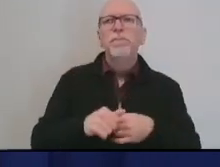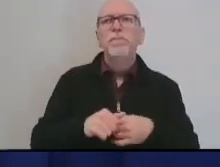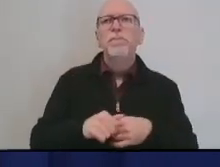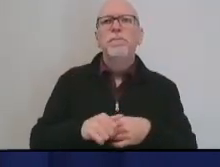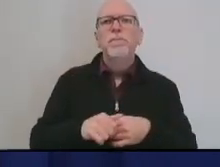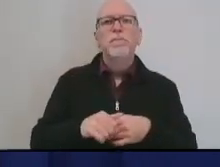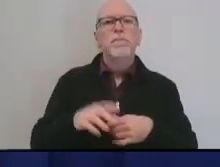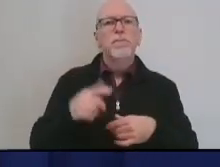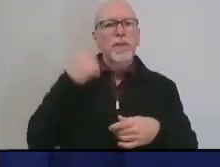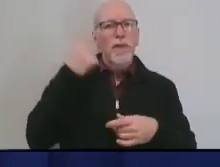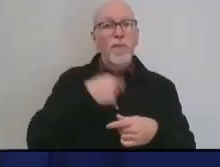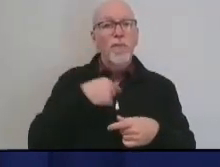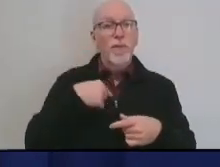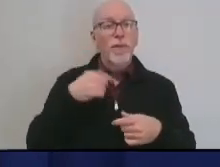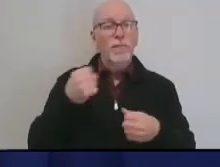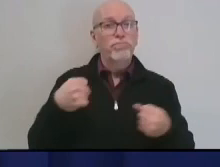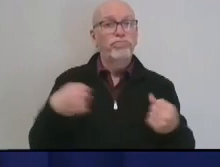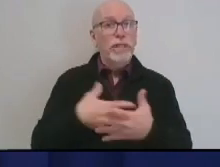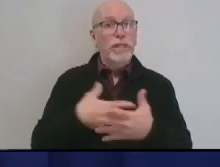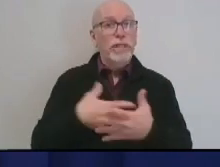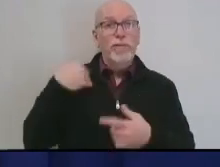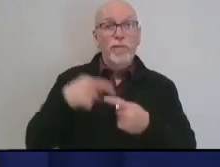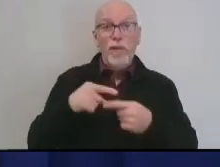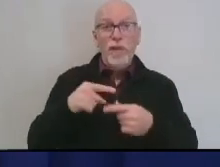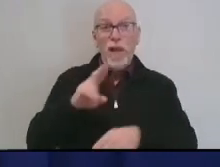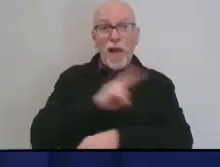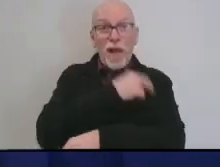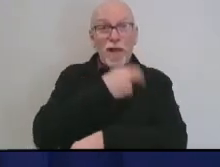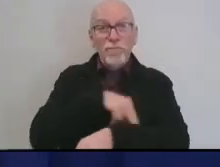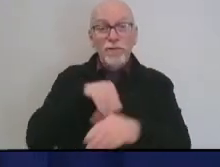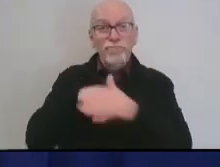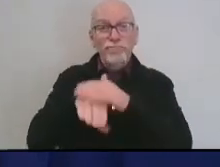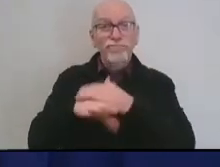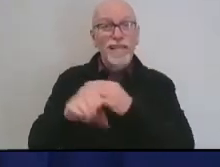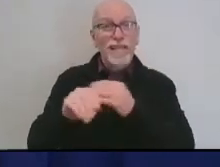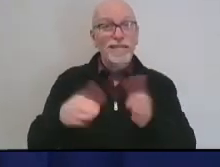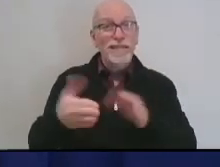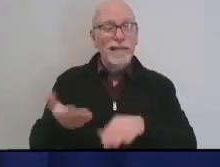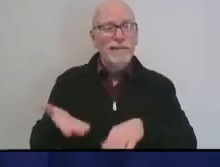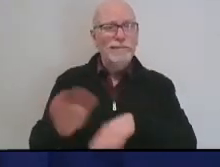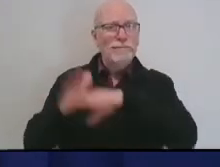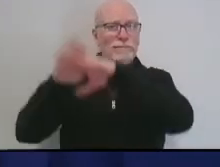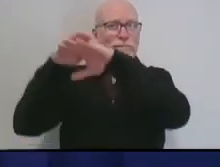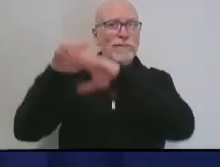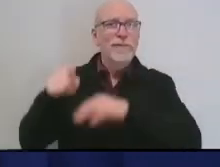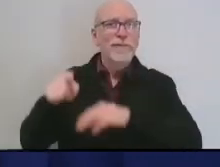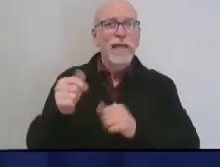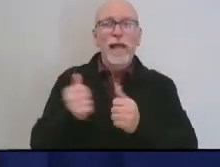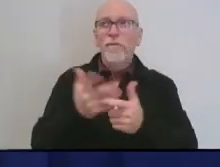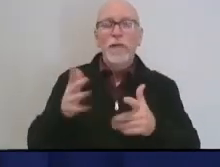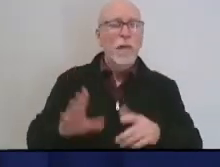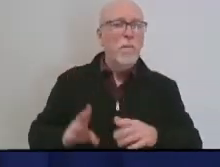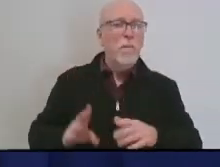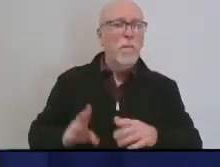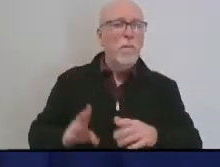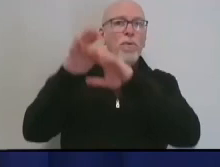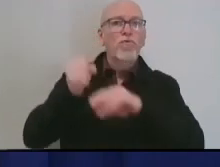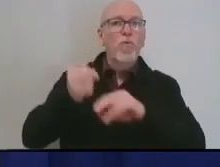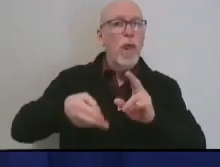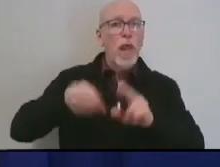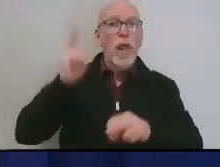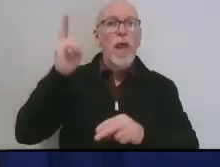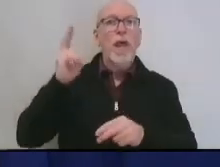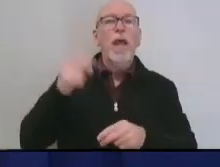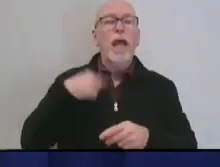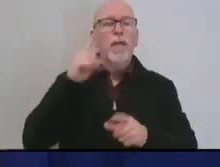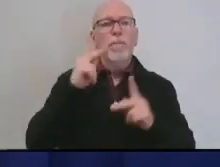our hospitalizations and our deaths and everything went up again so high. I will say that I do believe